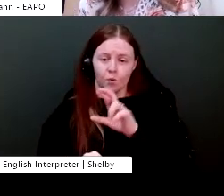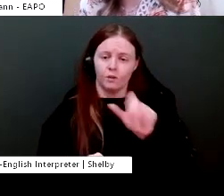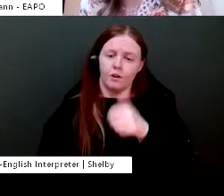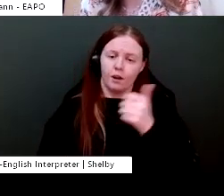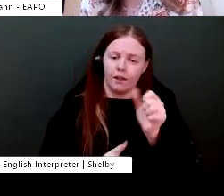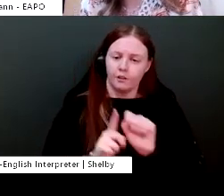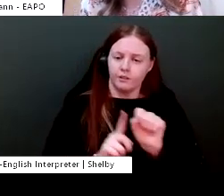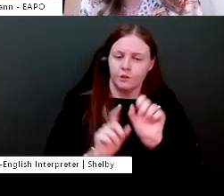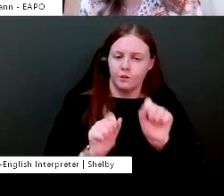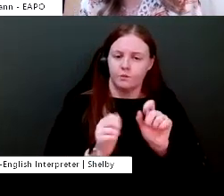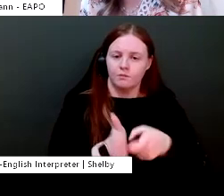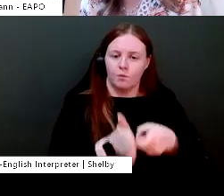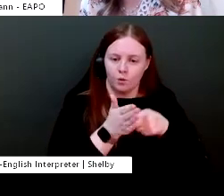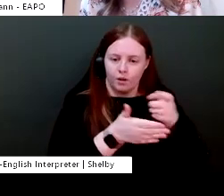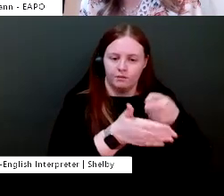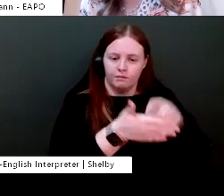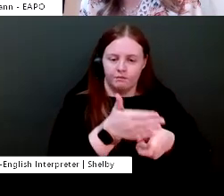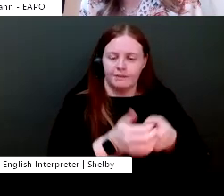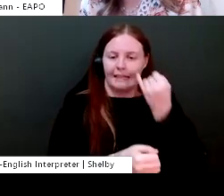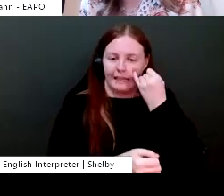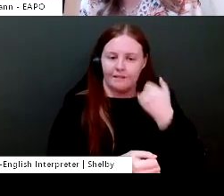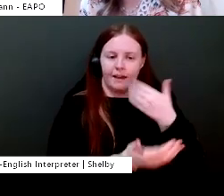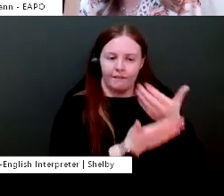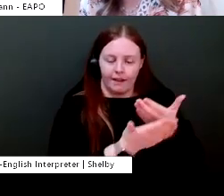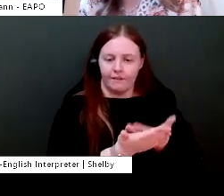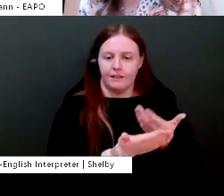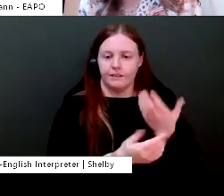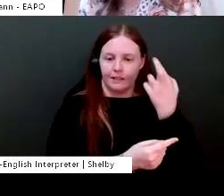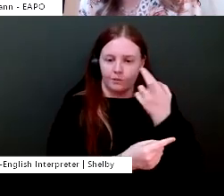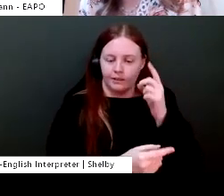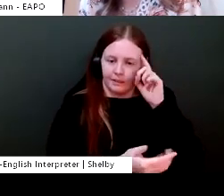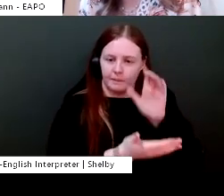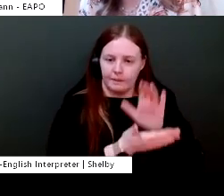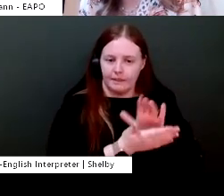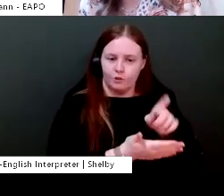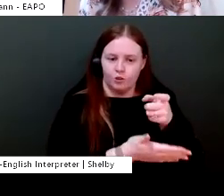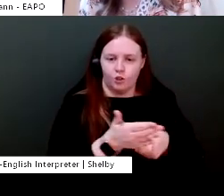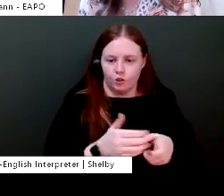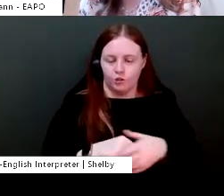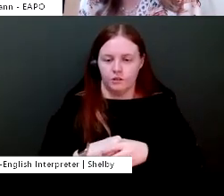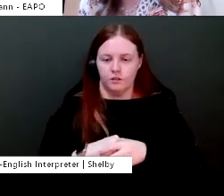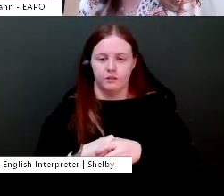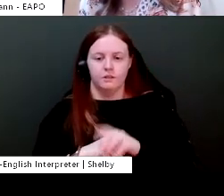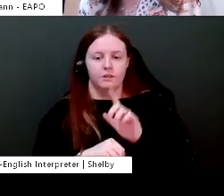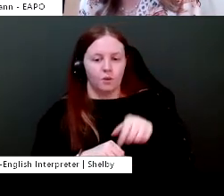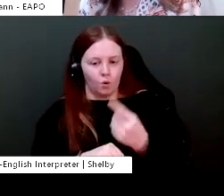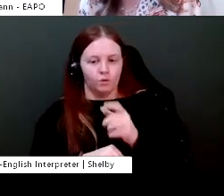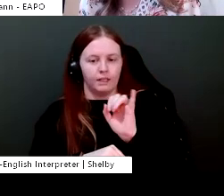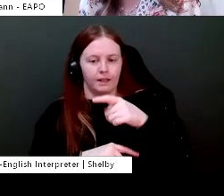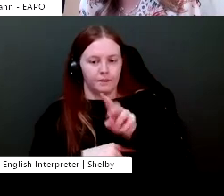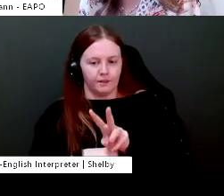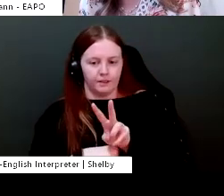charge is mandatory if there are reasonable grounds to believe a crime has occurred? It's only in intimate partner